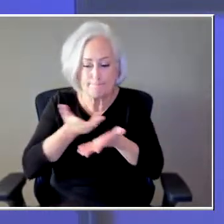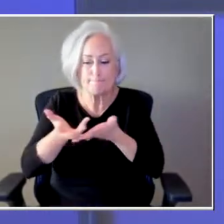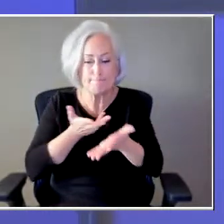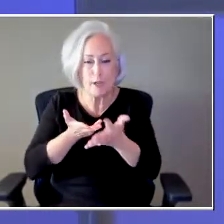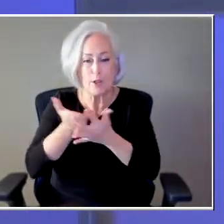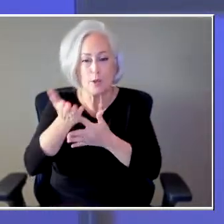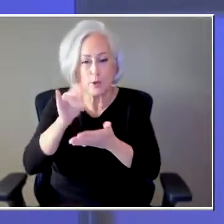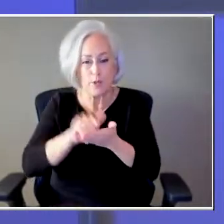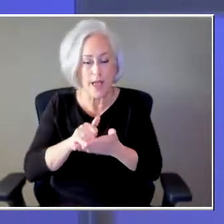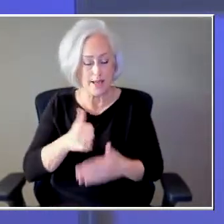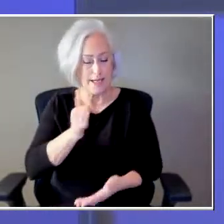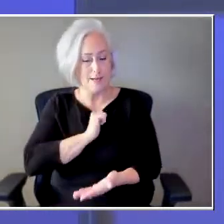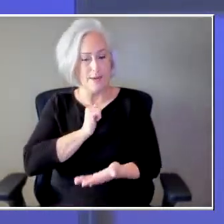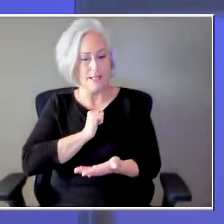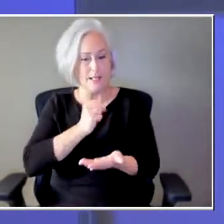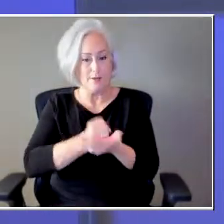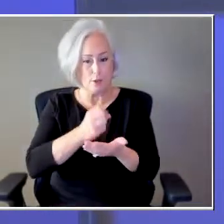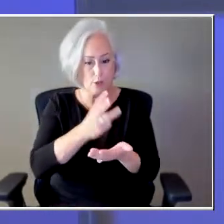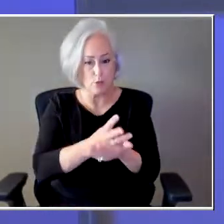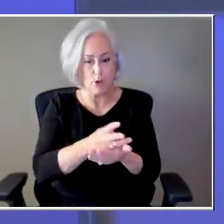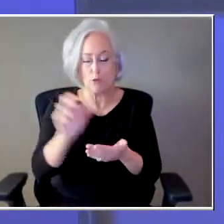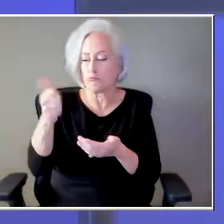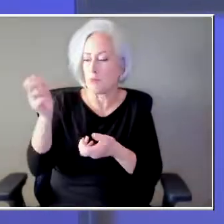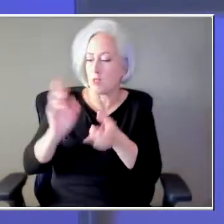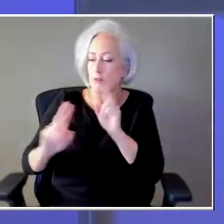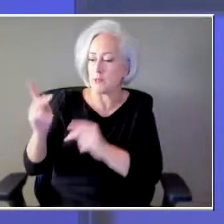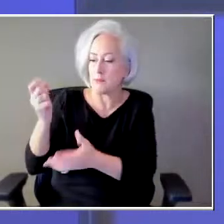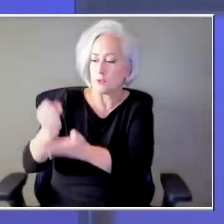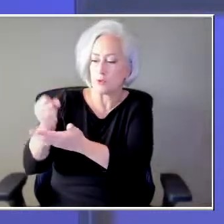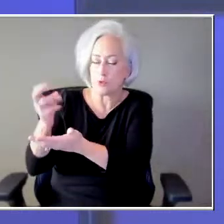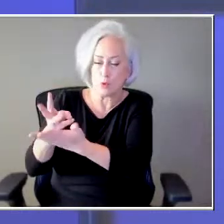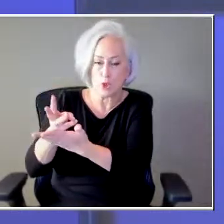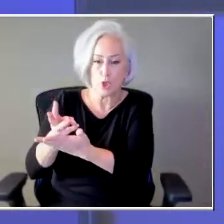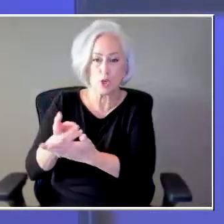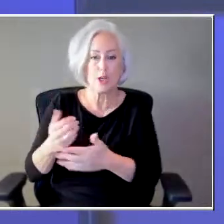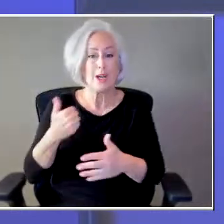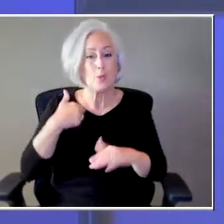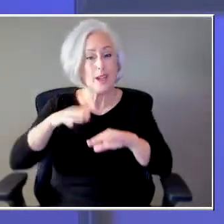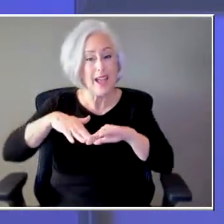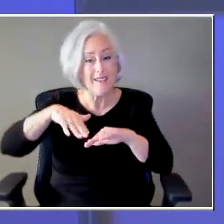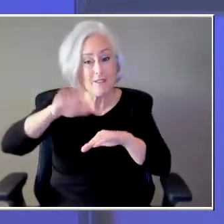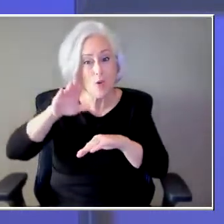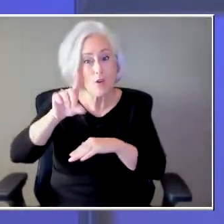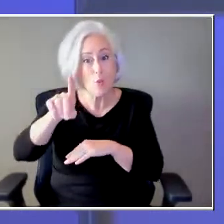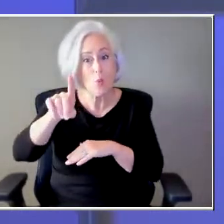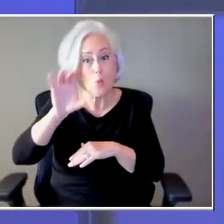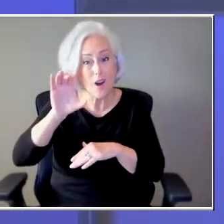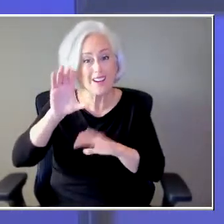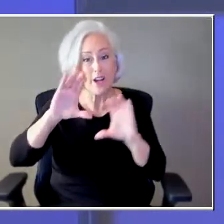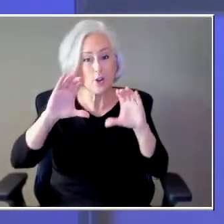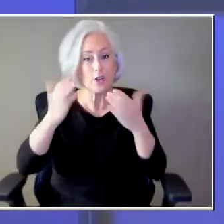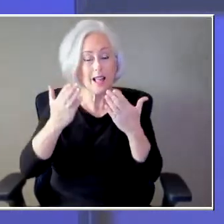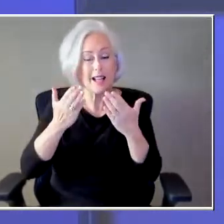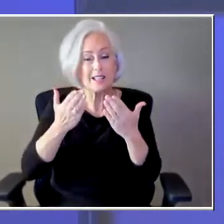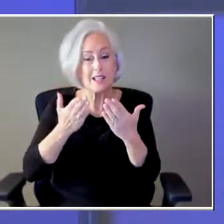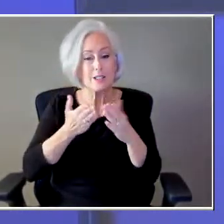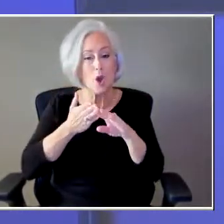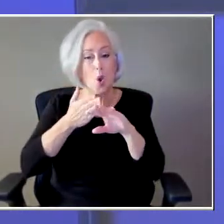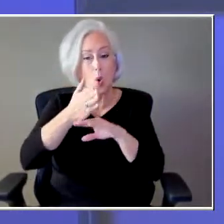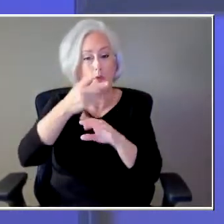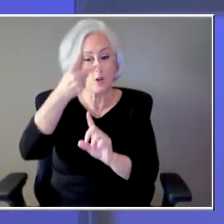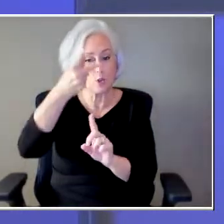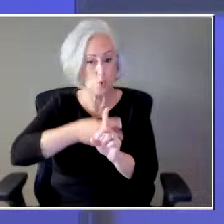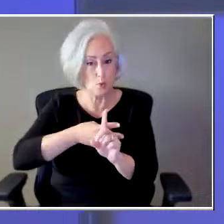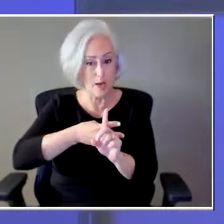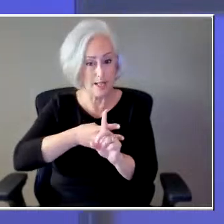worker. And there's so many classes. There's over 100 classes during a 2-month period. And they're also free of charge.